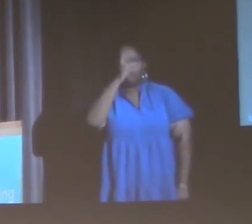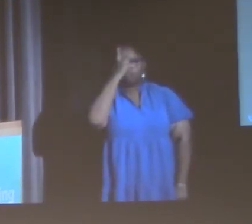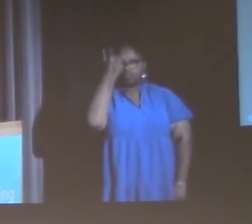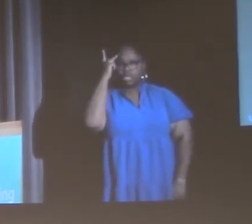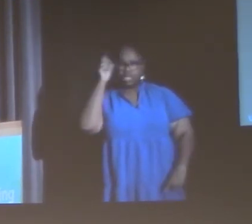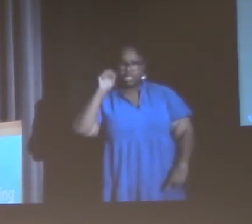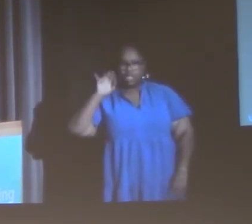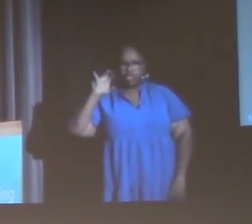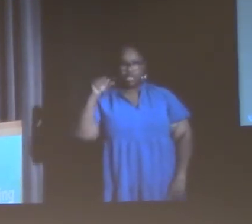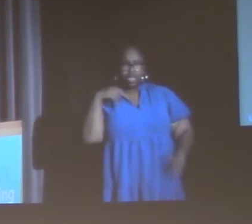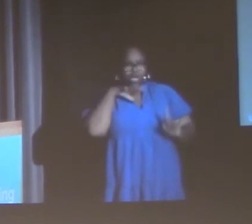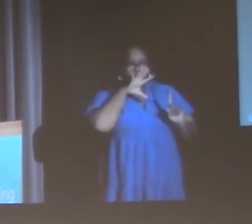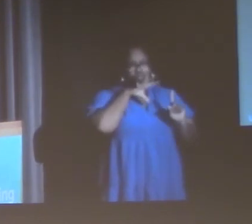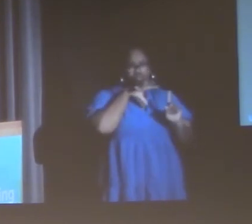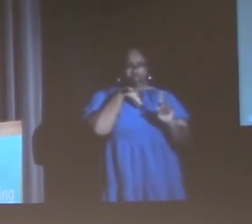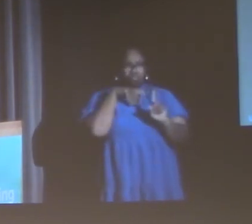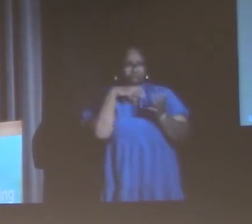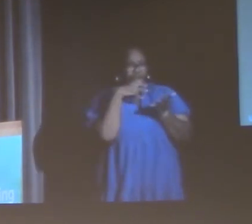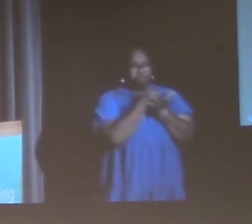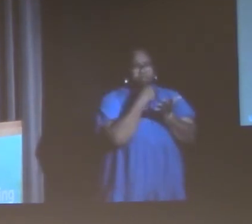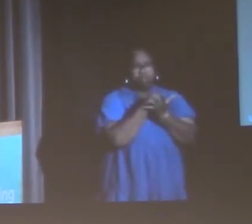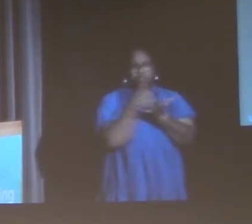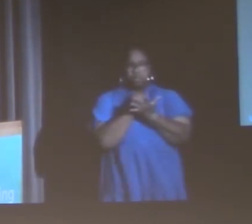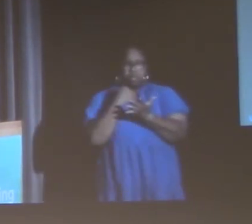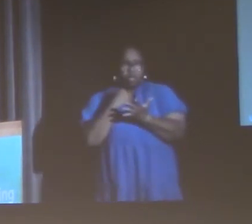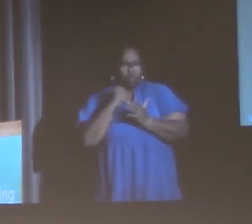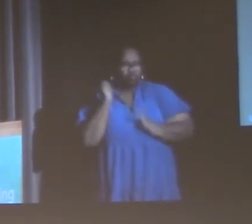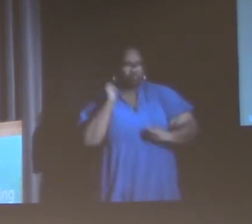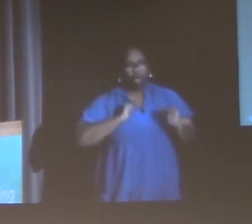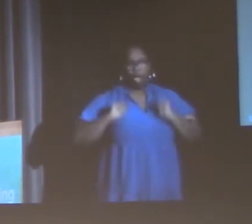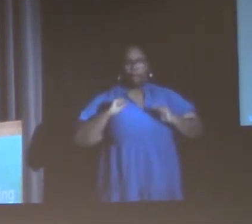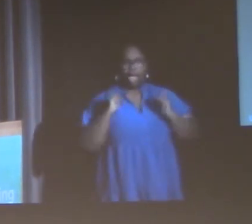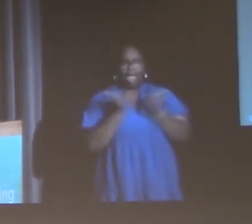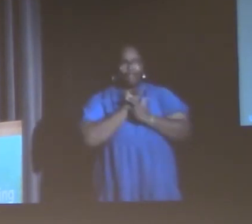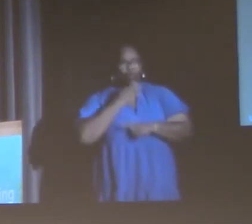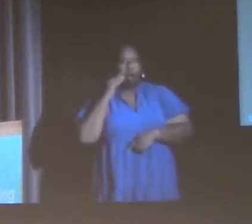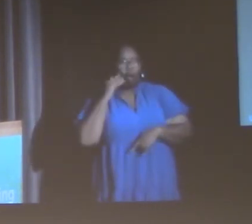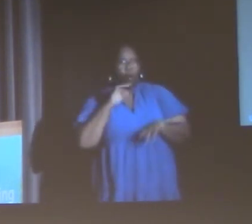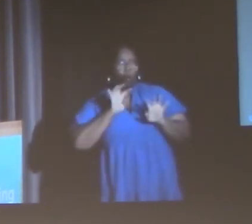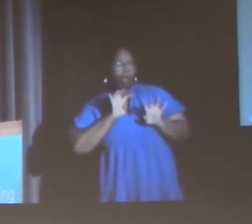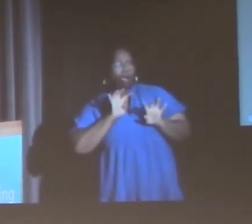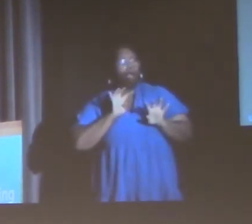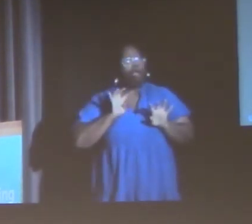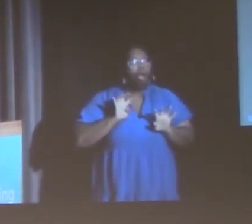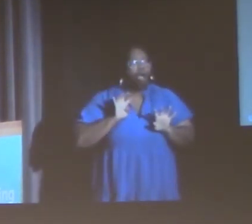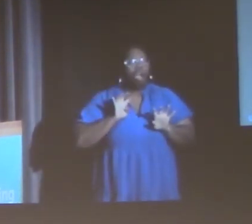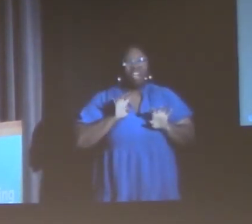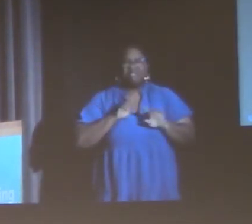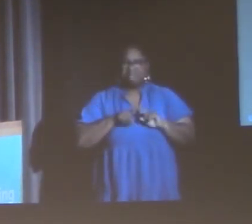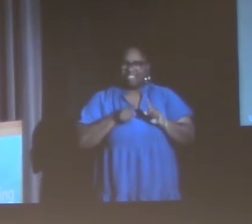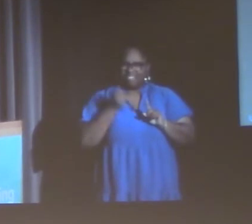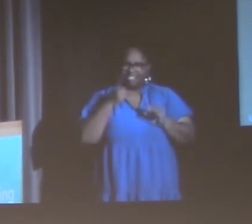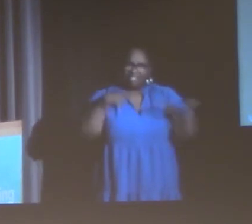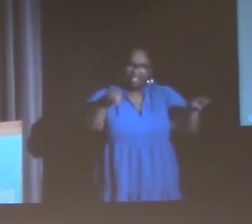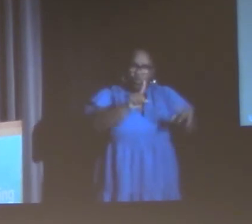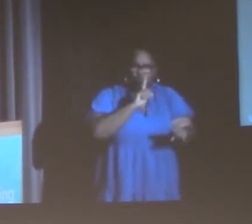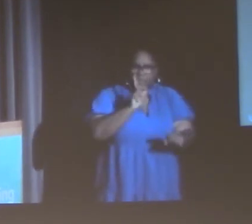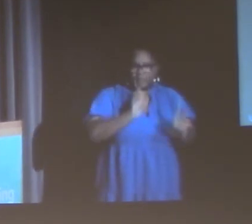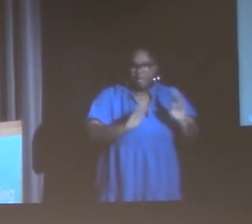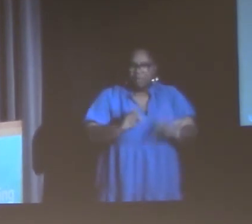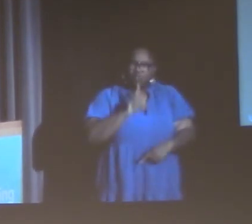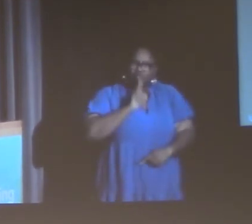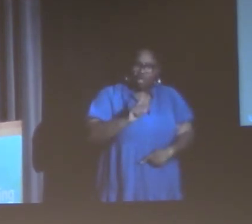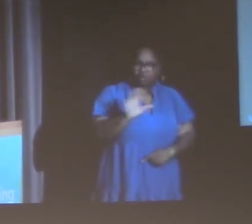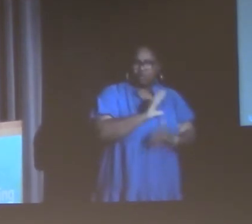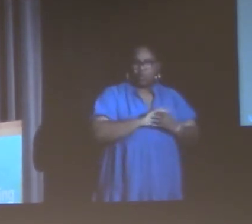everyone's stories. It's full of drama. Everyone's on the edge of their chairs. But, they're real people and real stories. And we have a lot of them